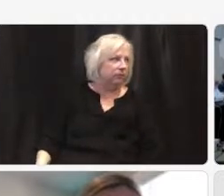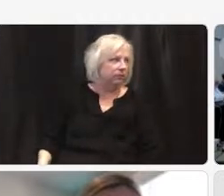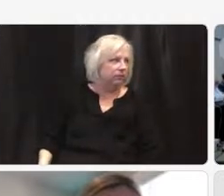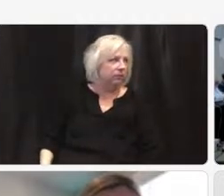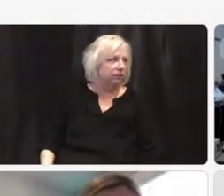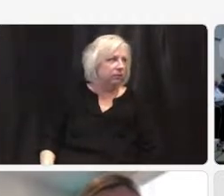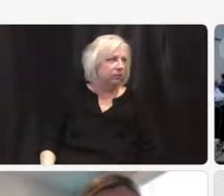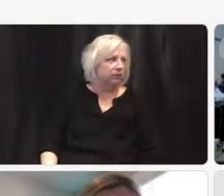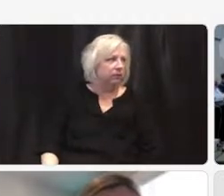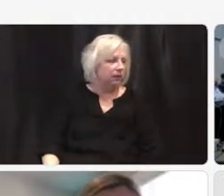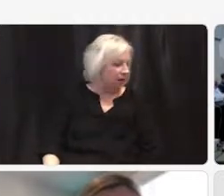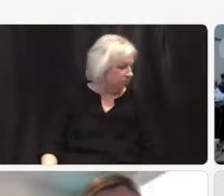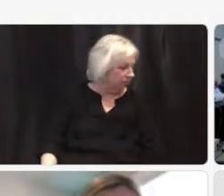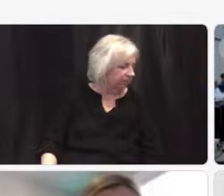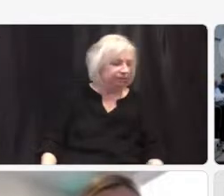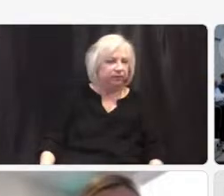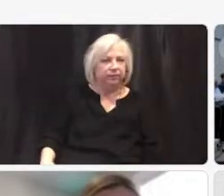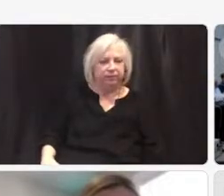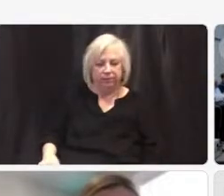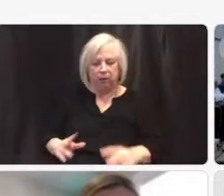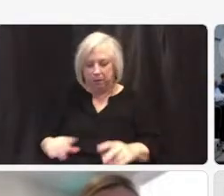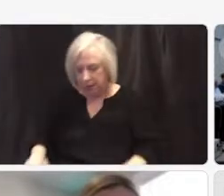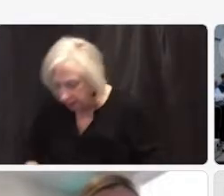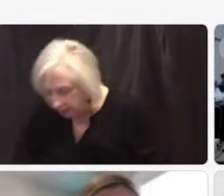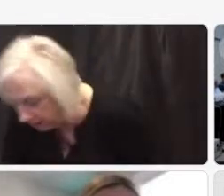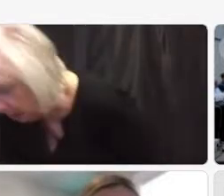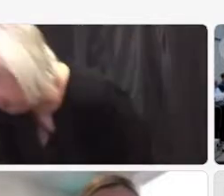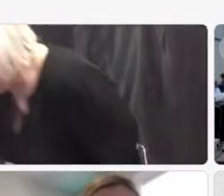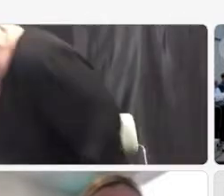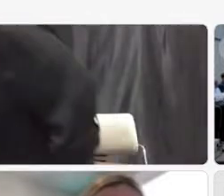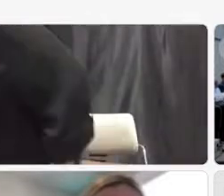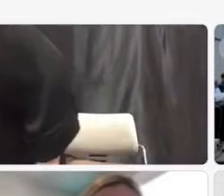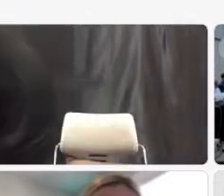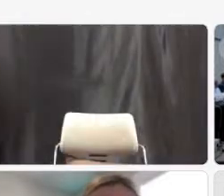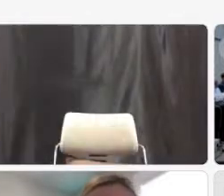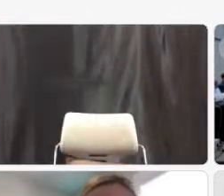item. So let's start with the reading of the first item, number 2,